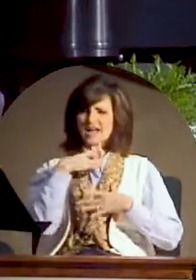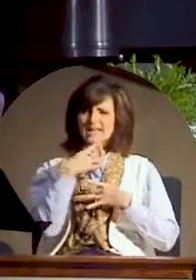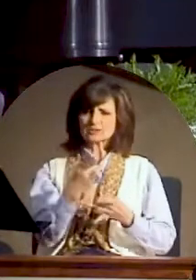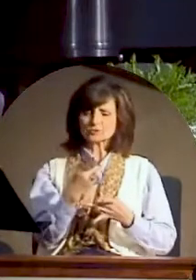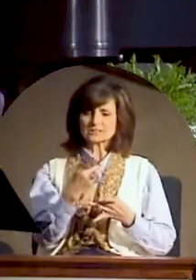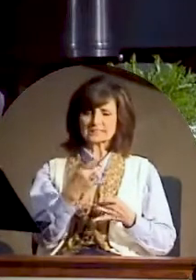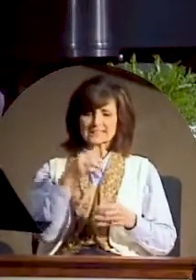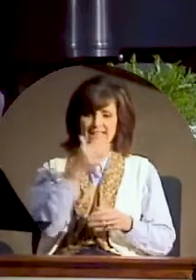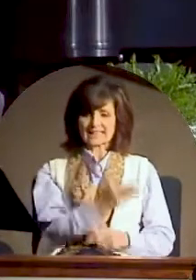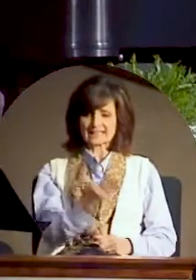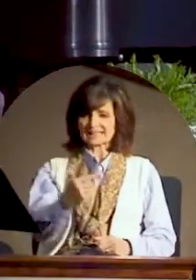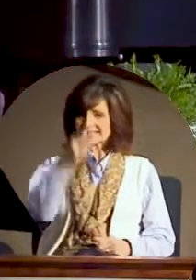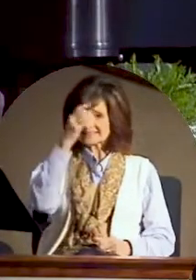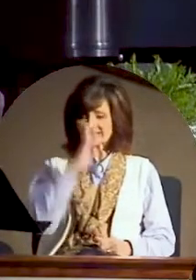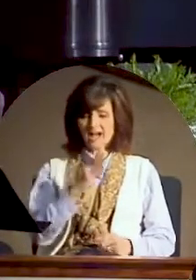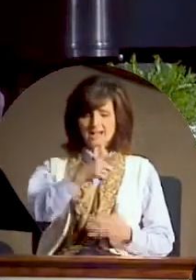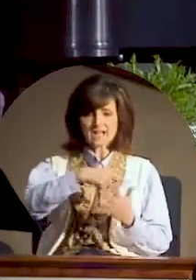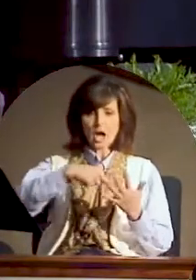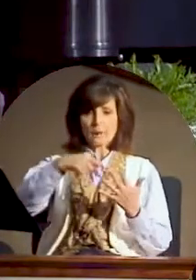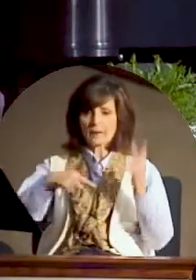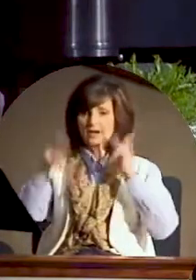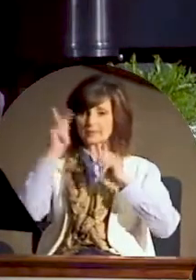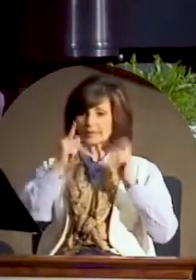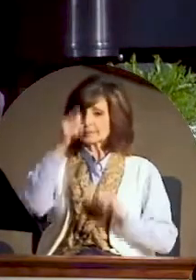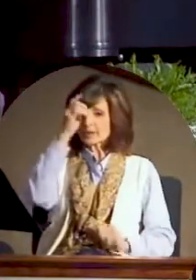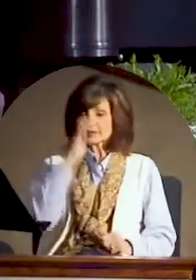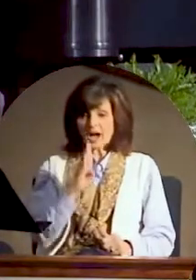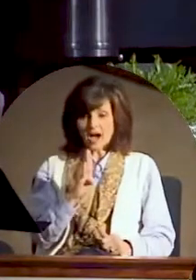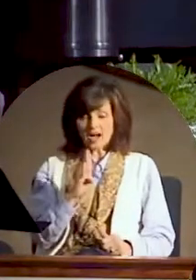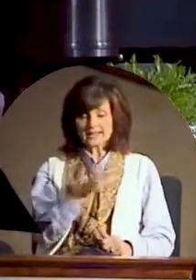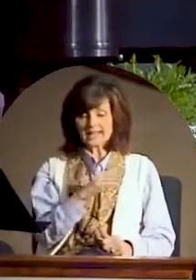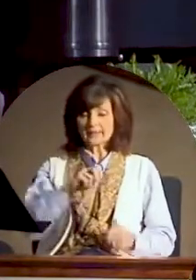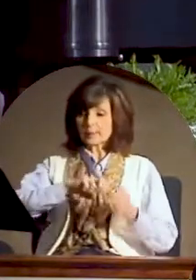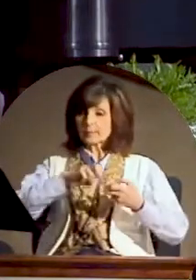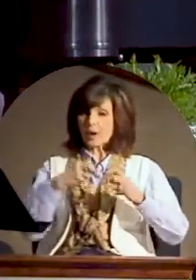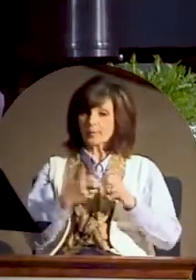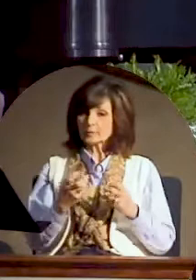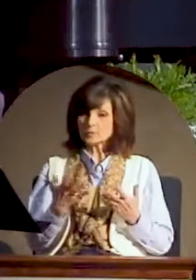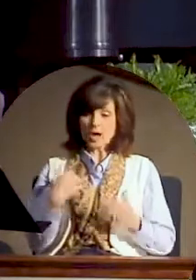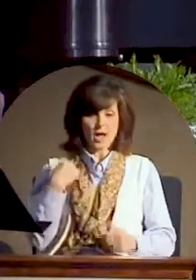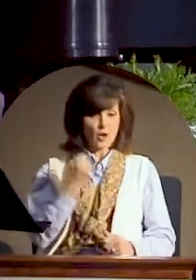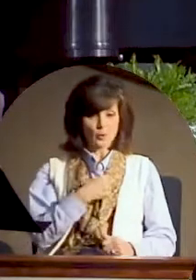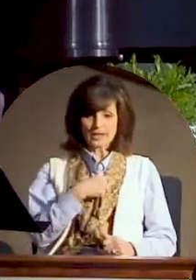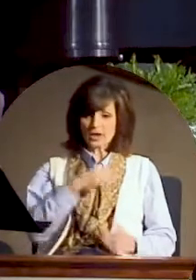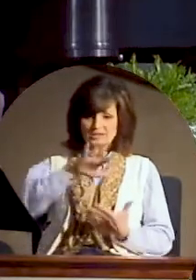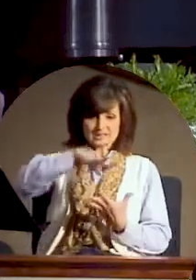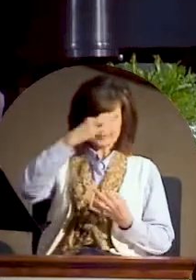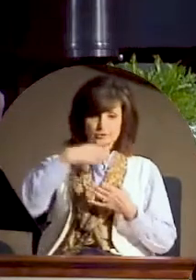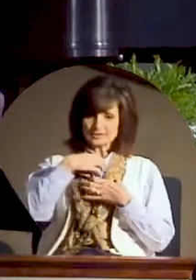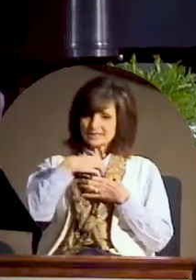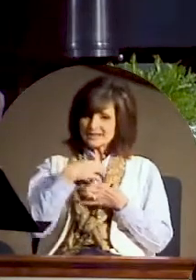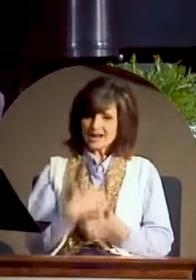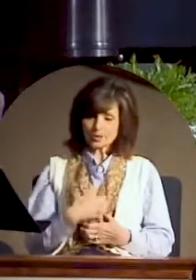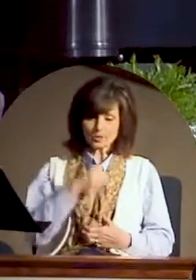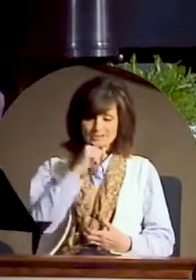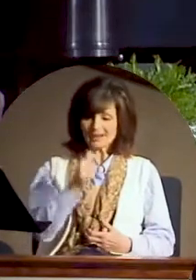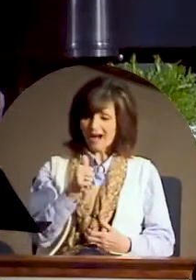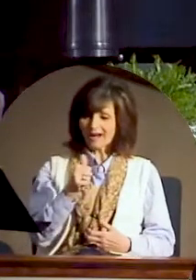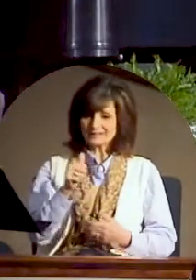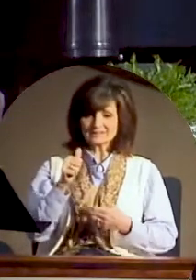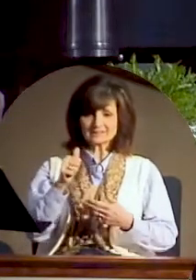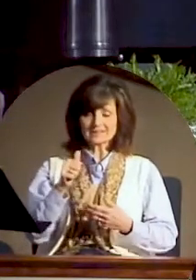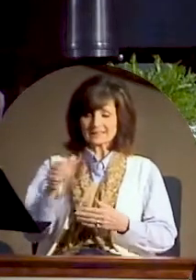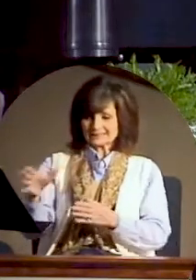the things of God, even amongst the people of God anymore. And the problem is we're spiritually malnourished. We're not taking in